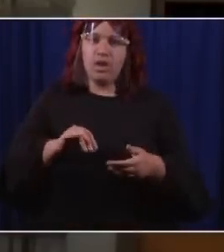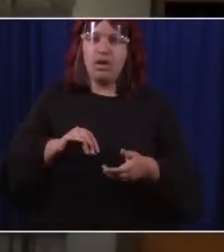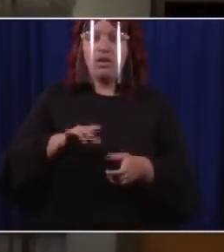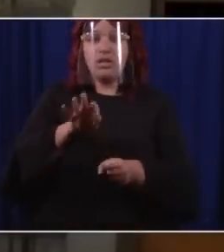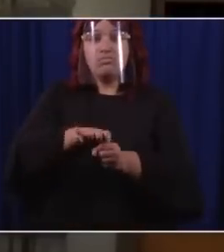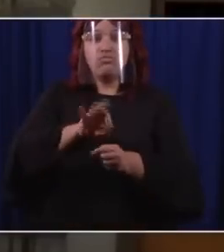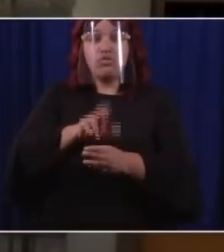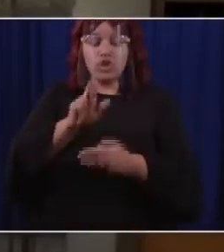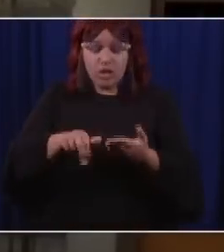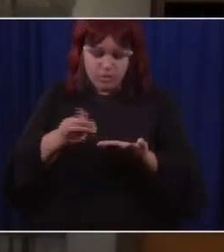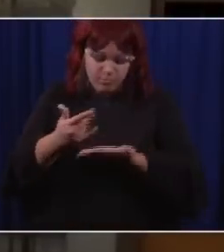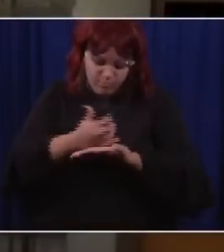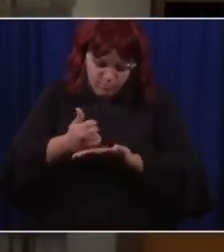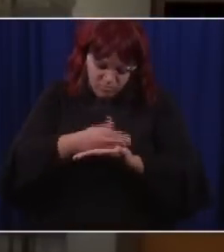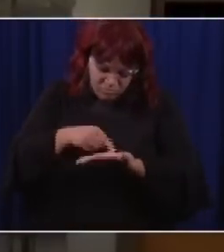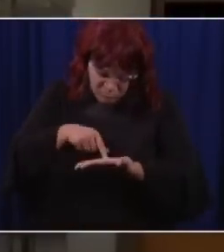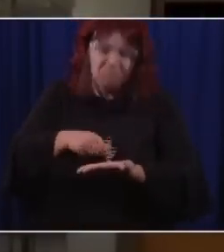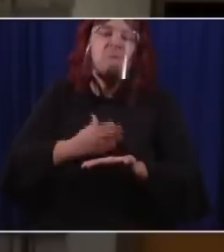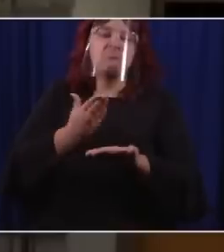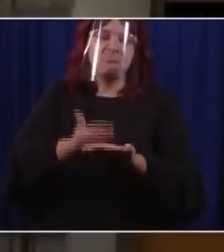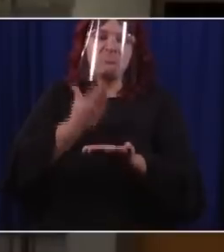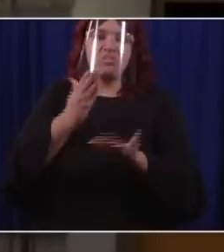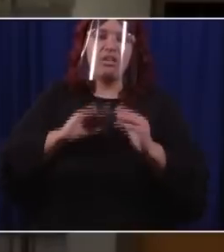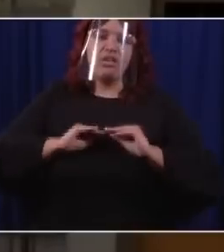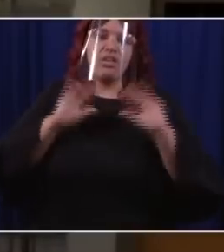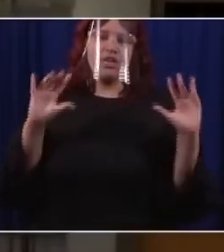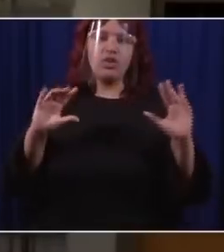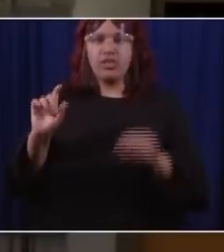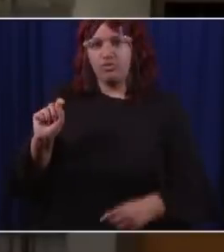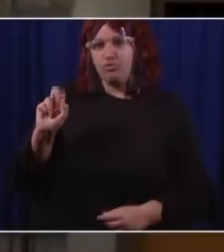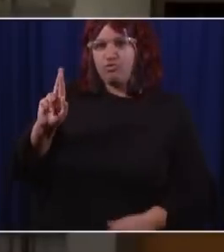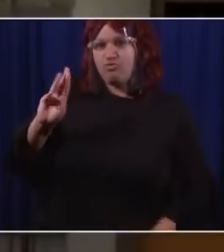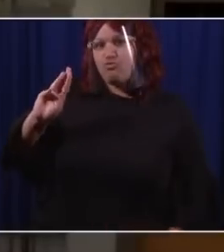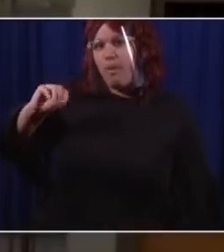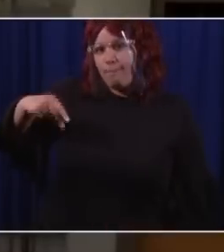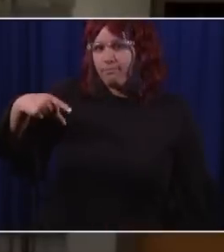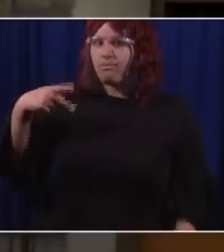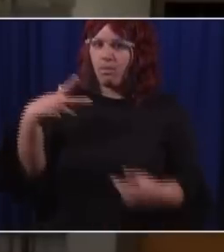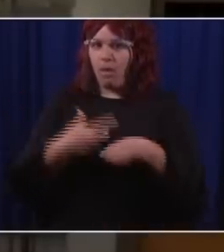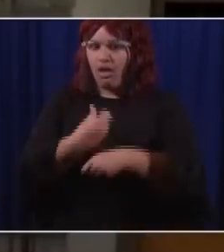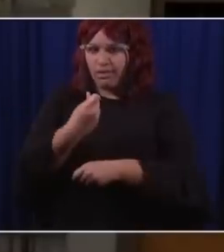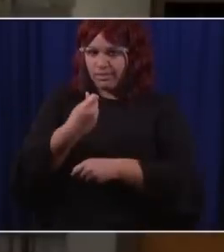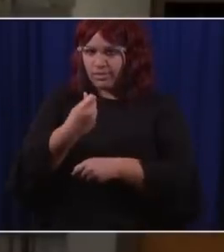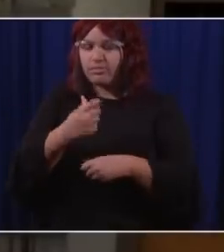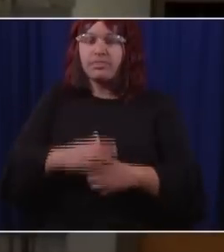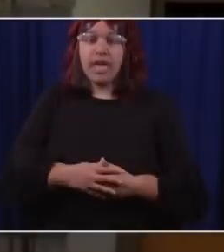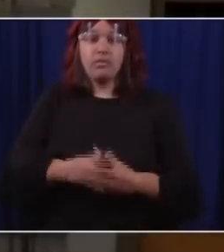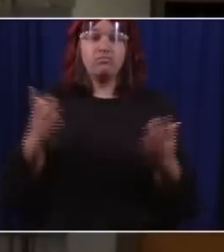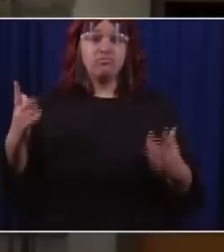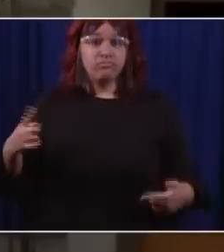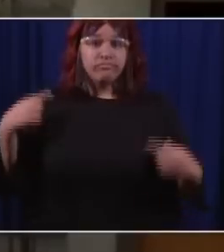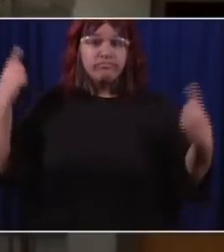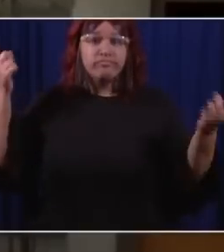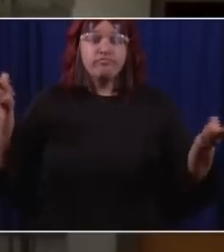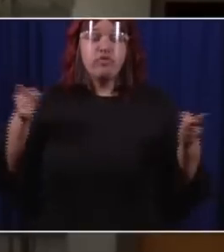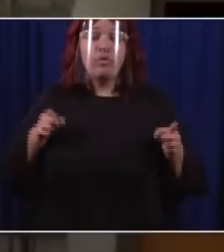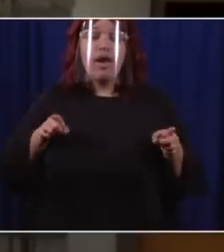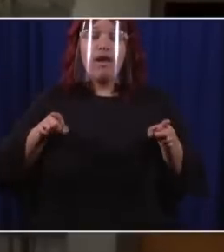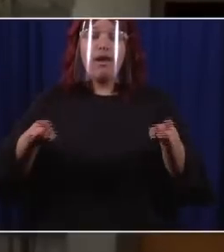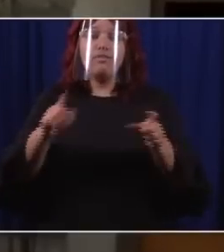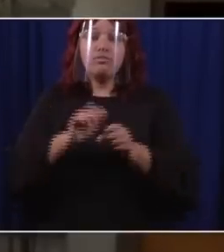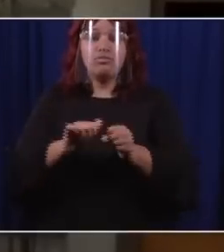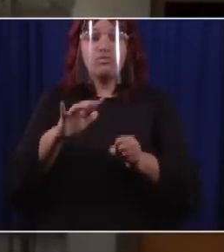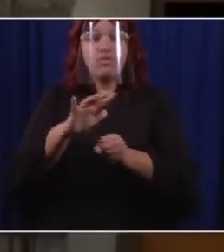objectively speaking, the two of you have taken different approaches to battling the pandemic when it comes to things like mask wearing and social